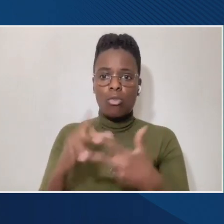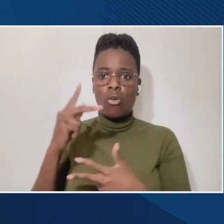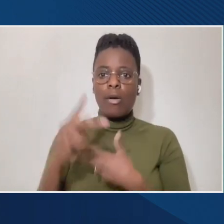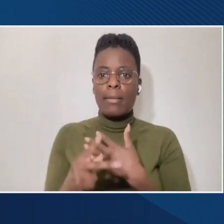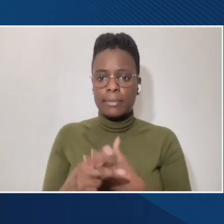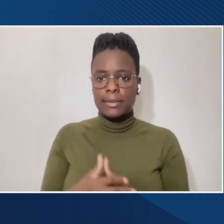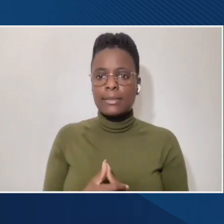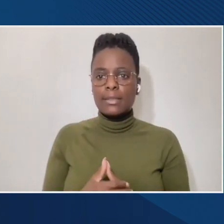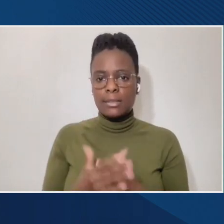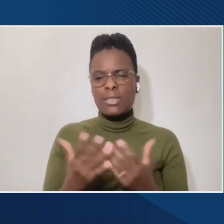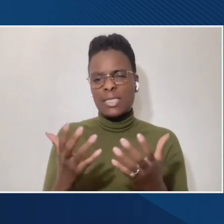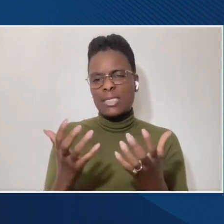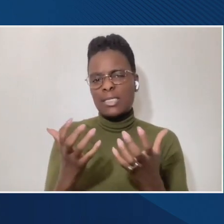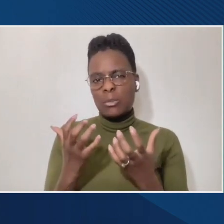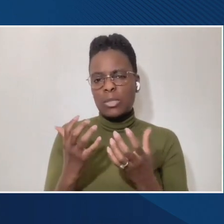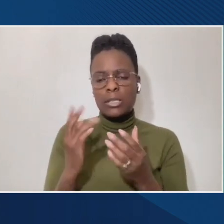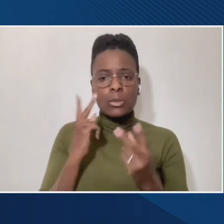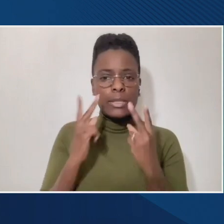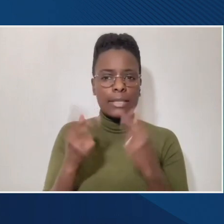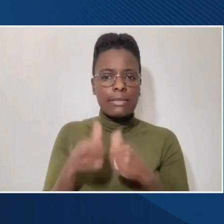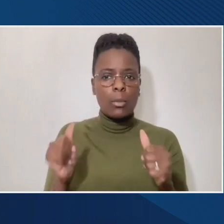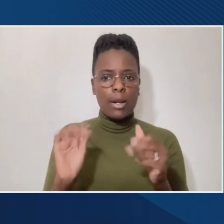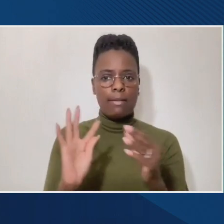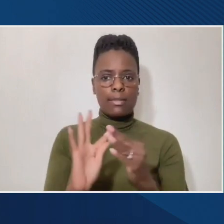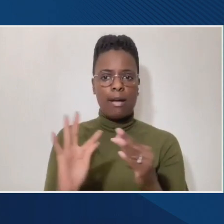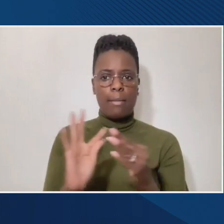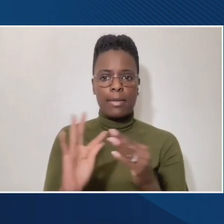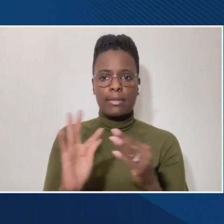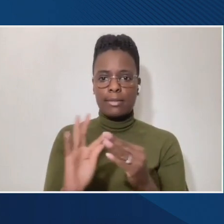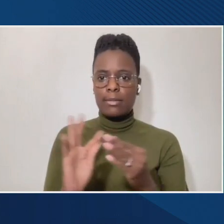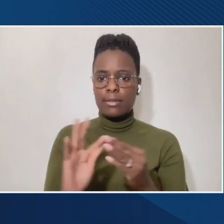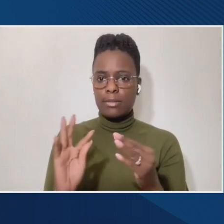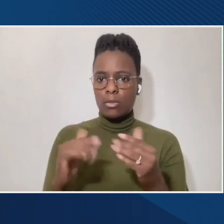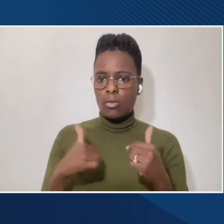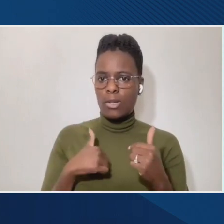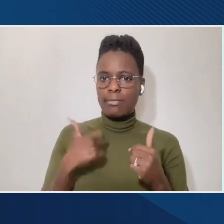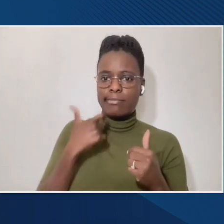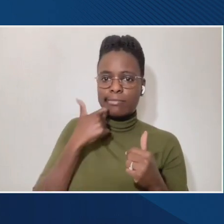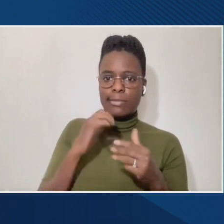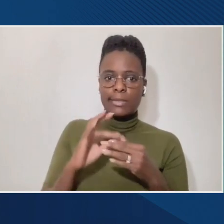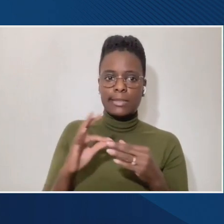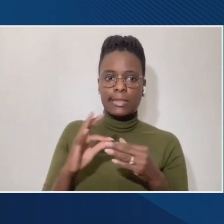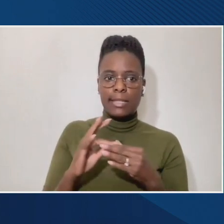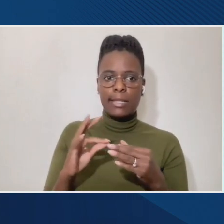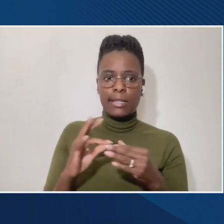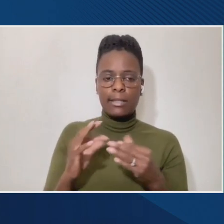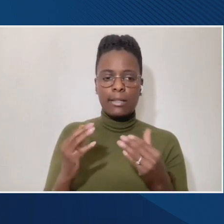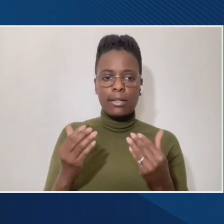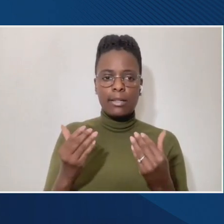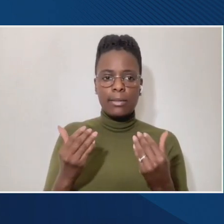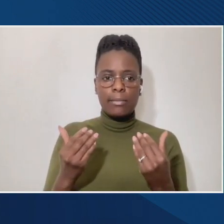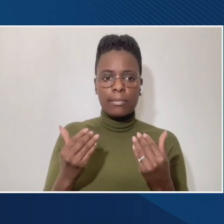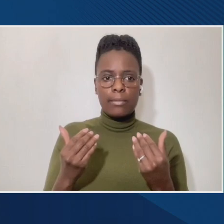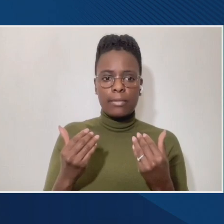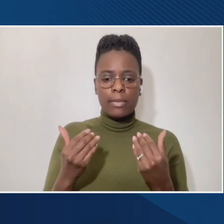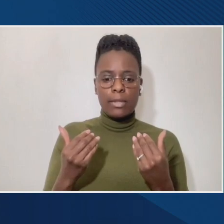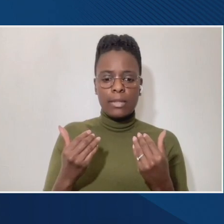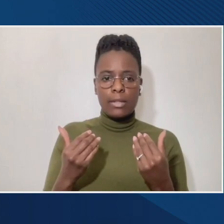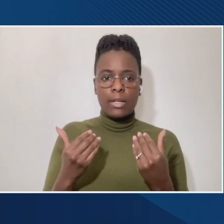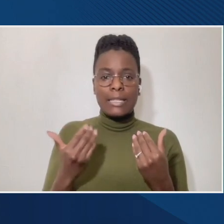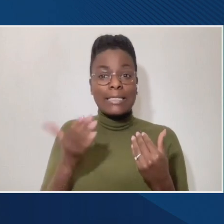And I had mentioned also that, a lot of times when we change regulations, there has to be some sort